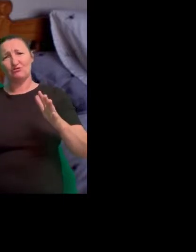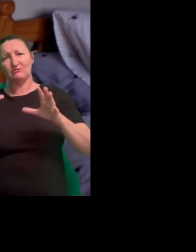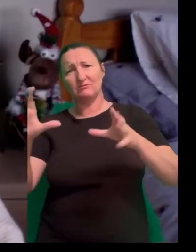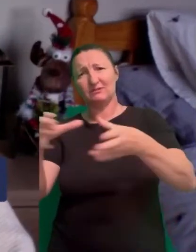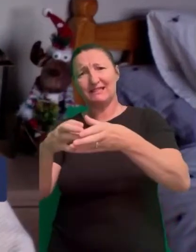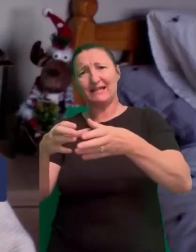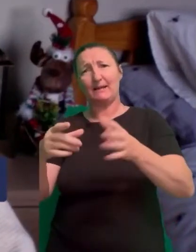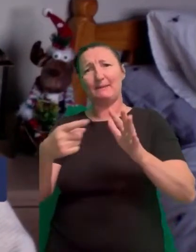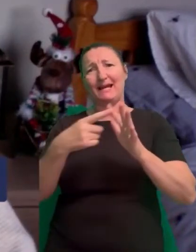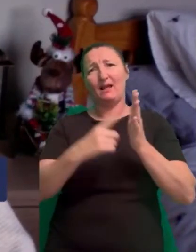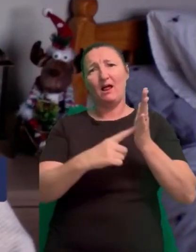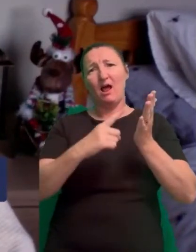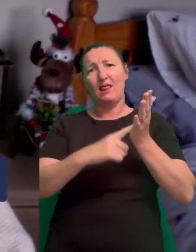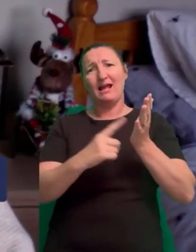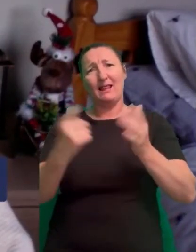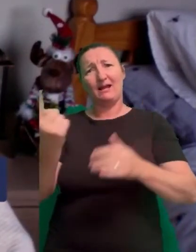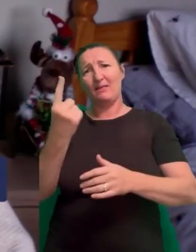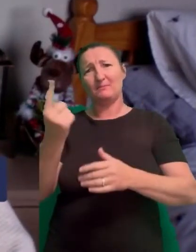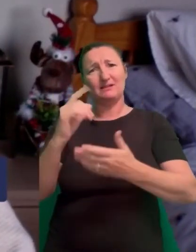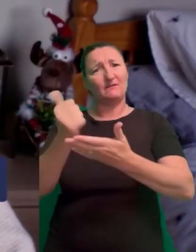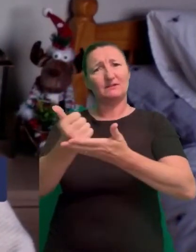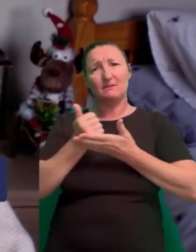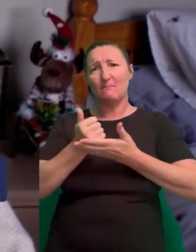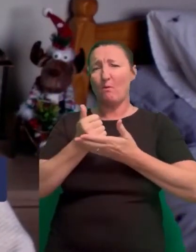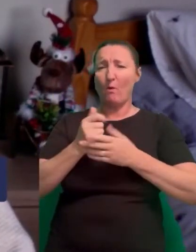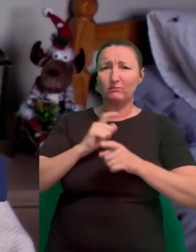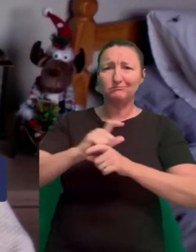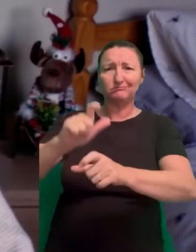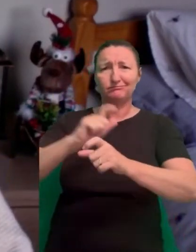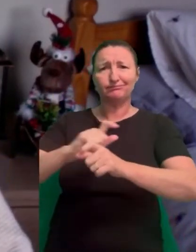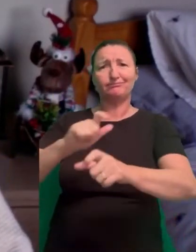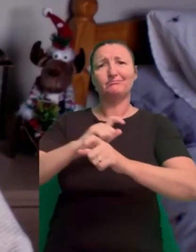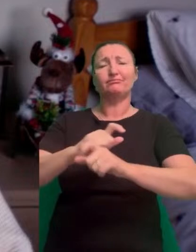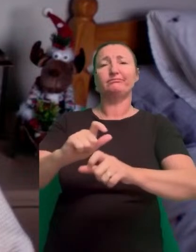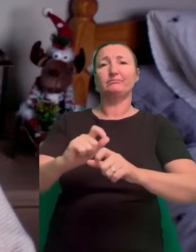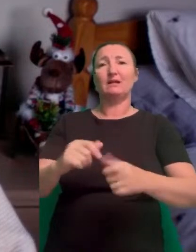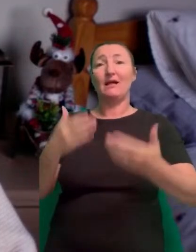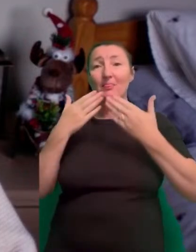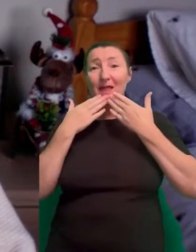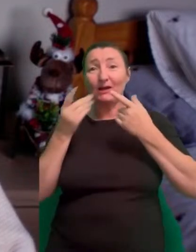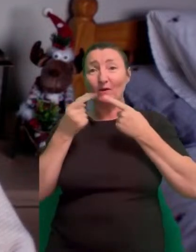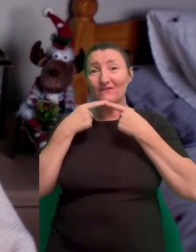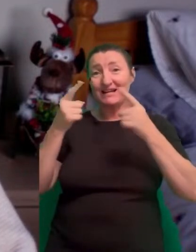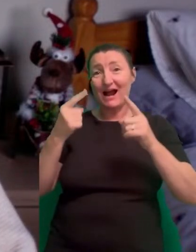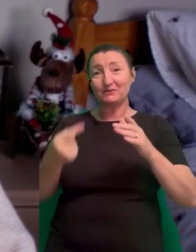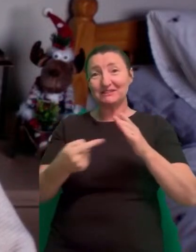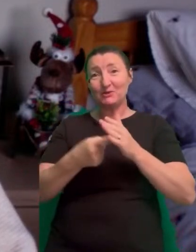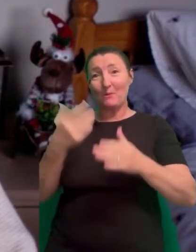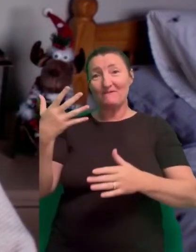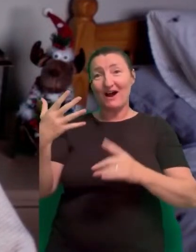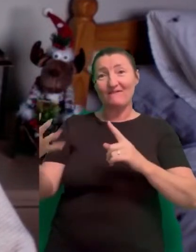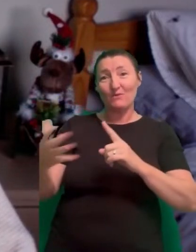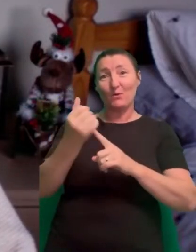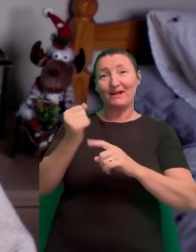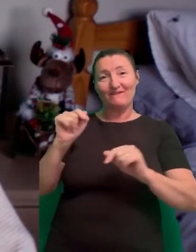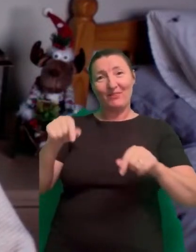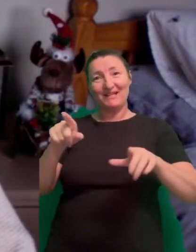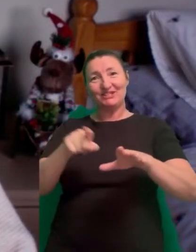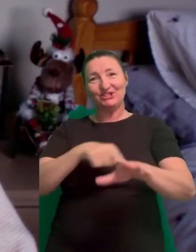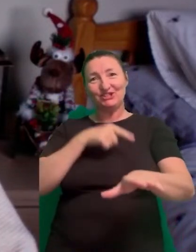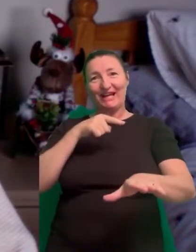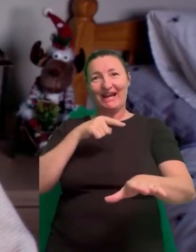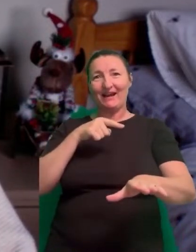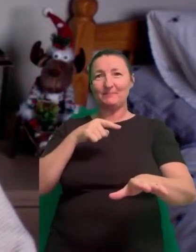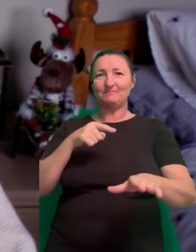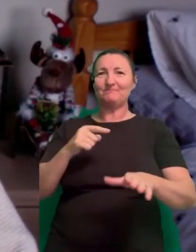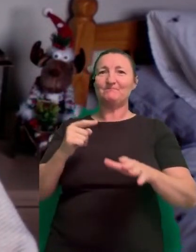and the team at Eli Lilly who continue to support us. And thanks for announcing your top 5 winners